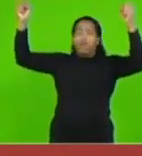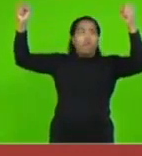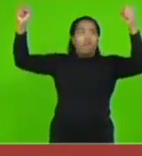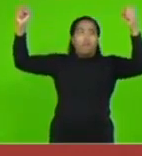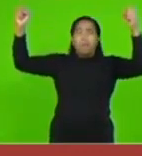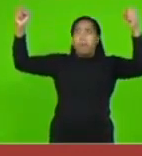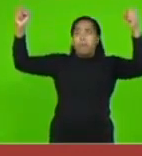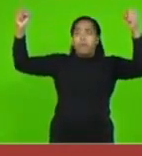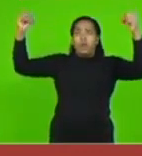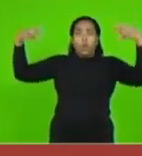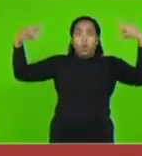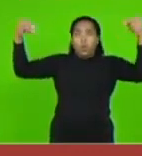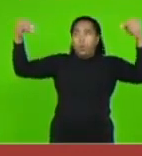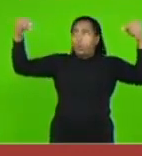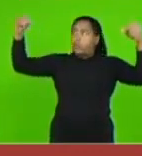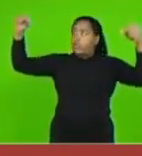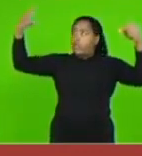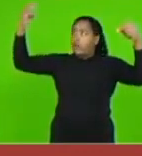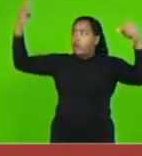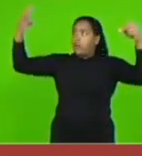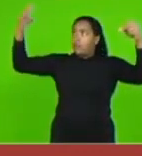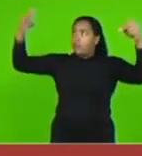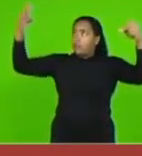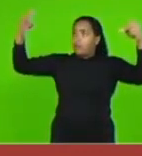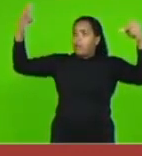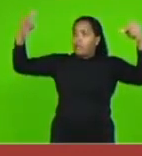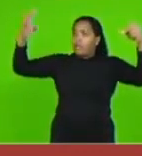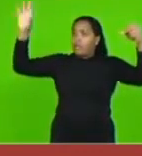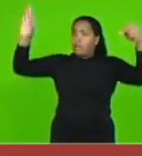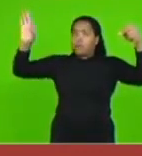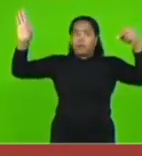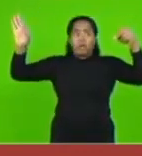says that the sun is going to